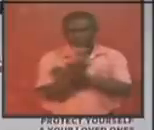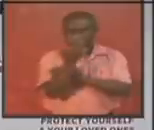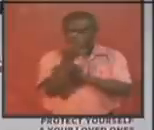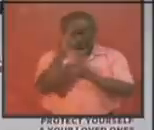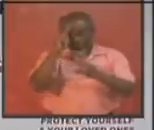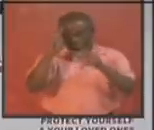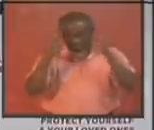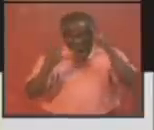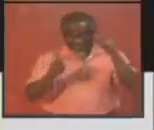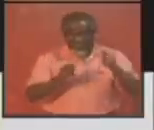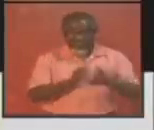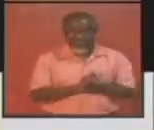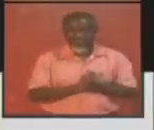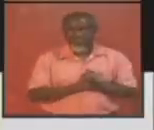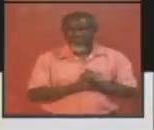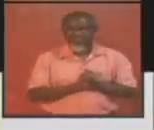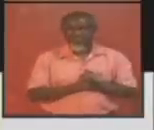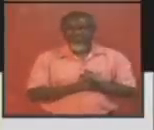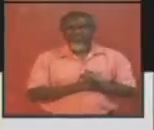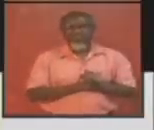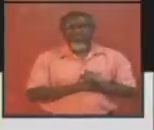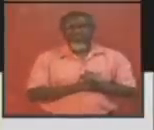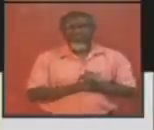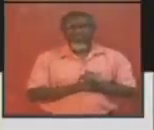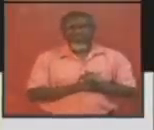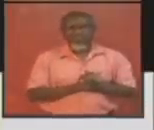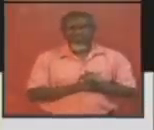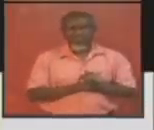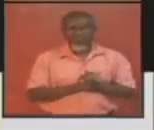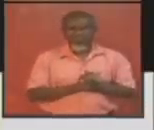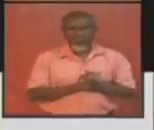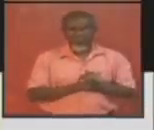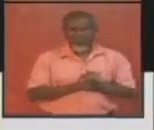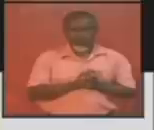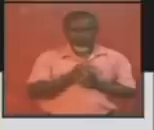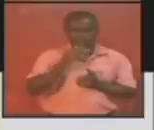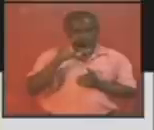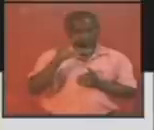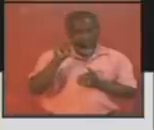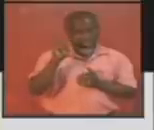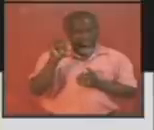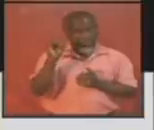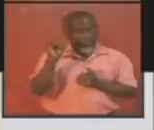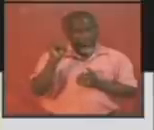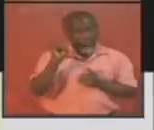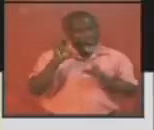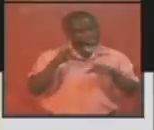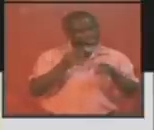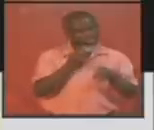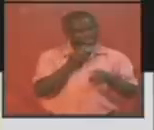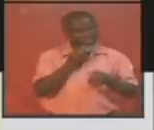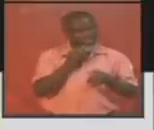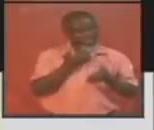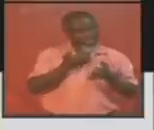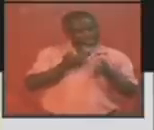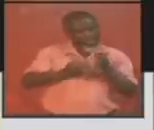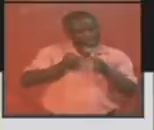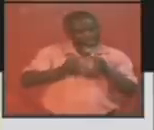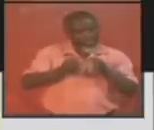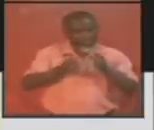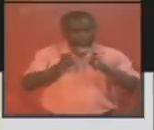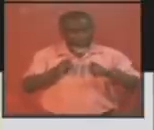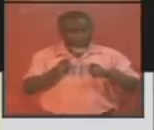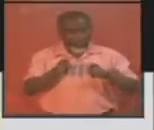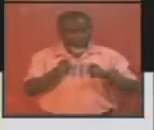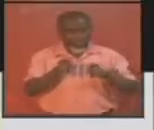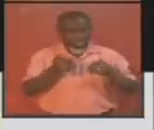Renessa Cutting, TV6 News. To the Chief Medical Officer, would you be able to say whether persons who have COVID